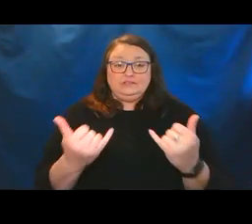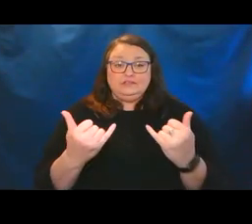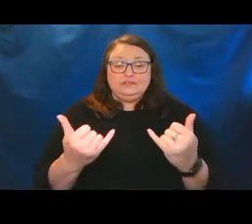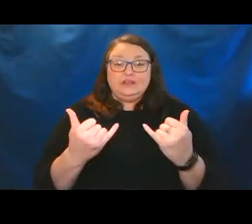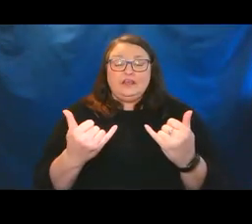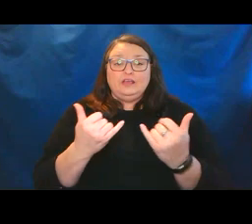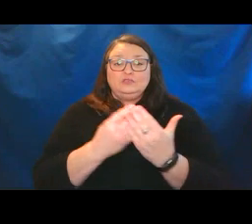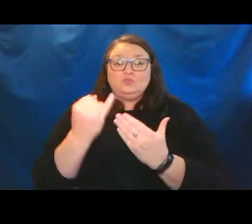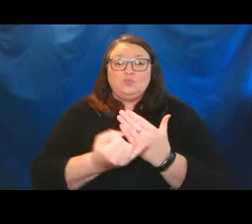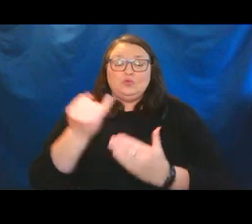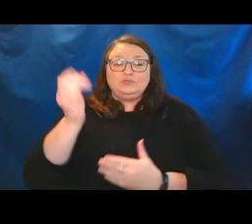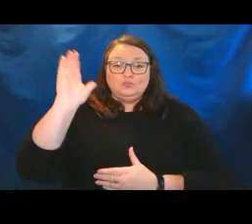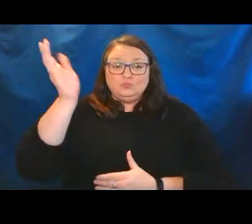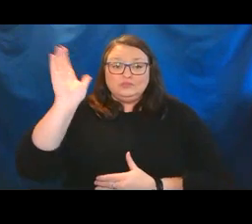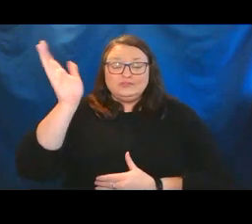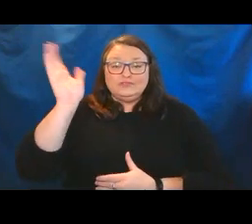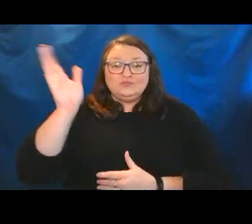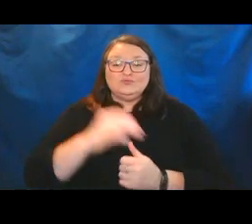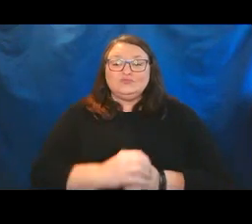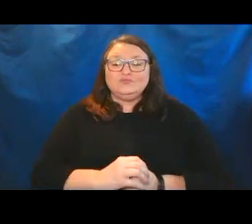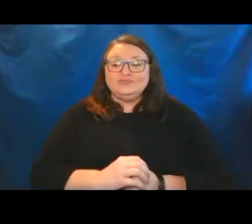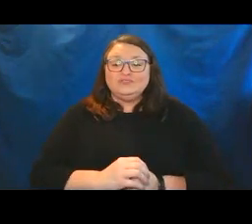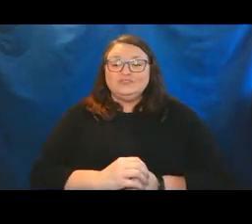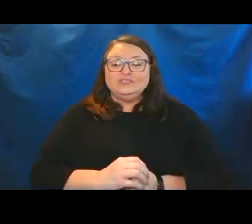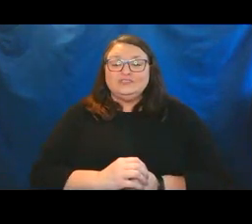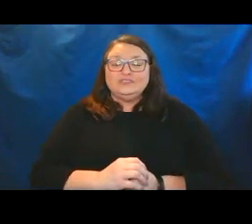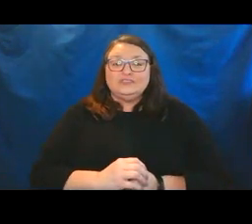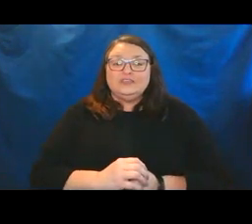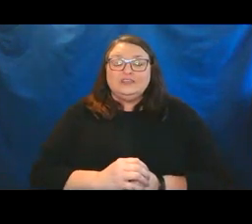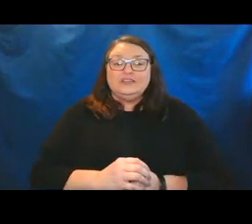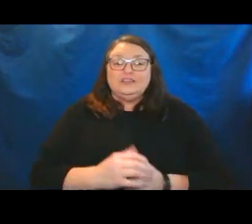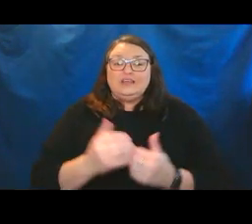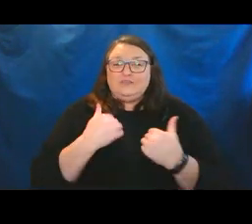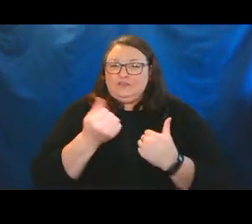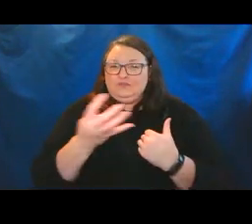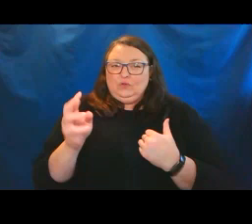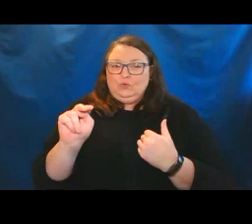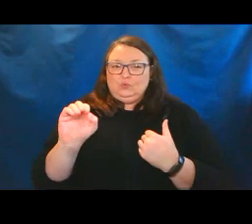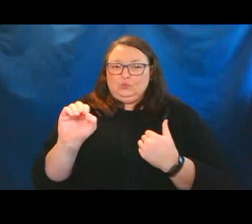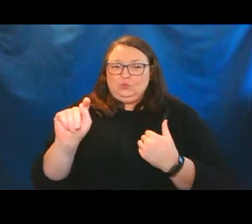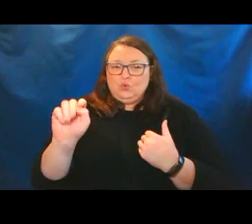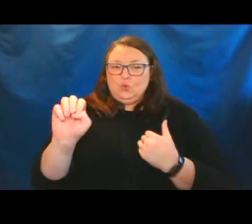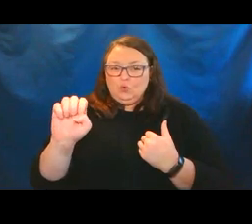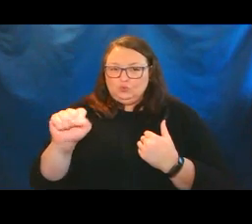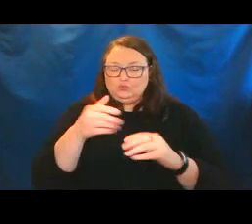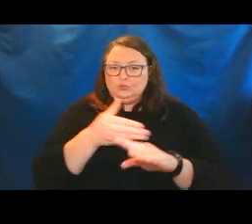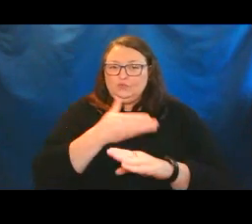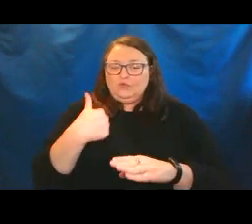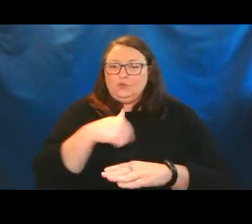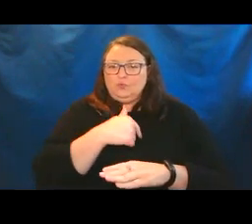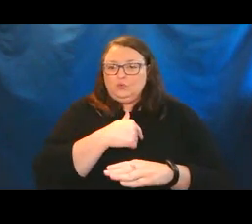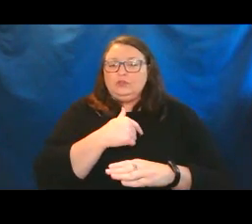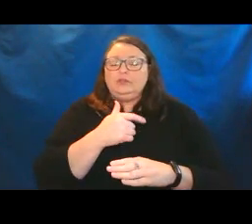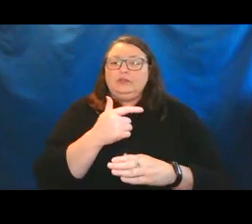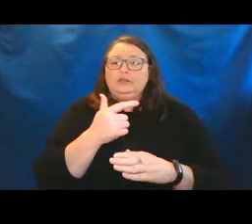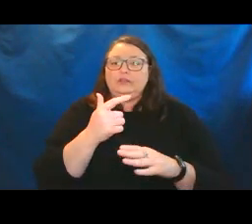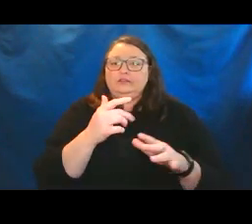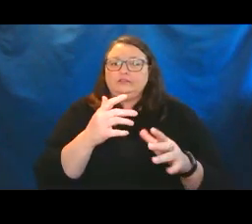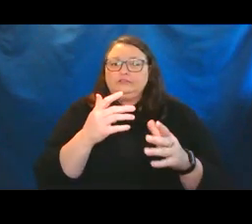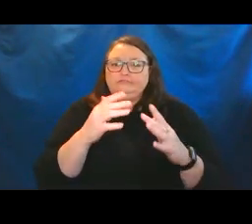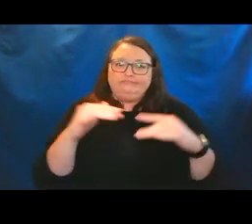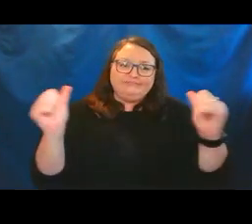project presentations. And I have a few notes for everybody before we depart for